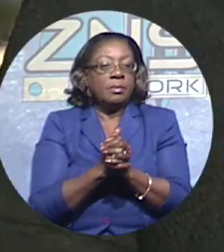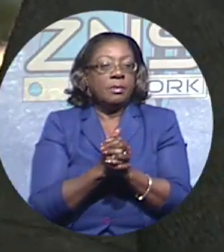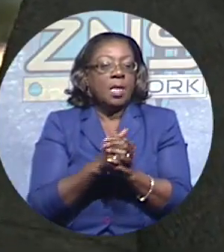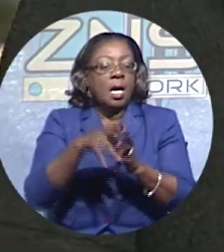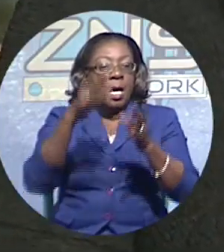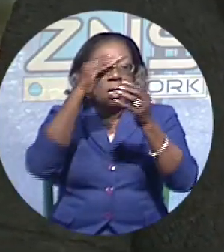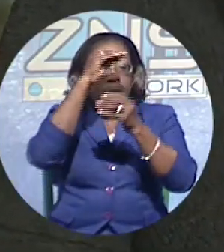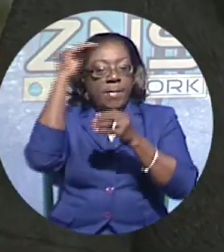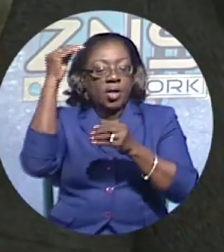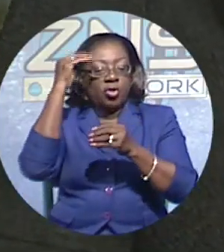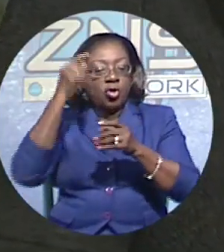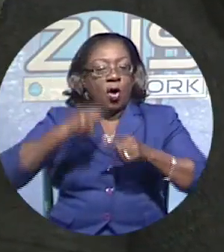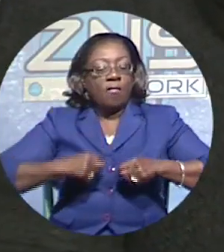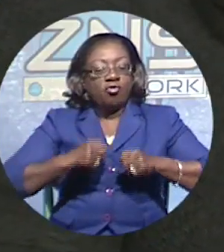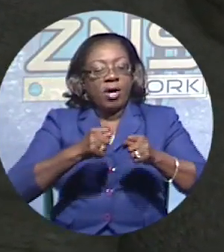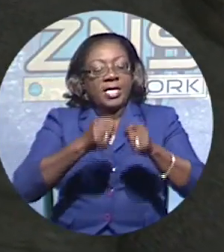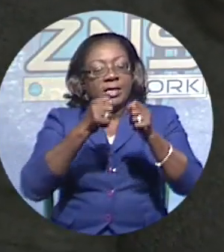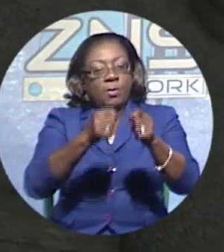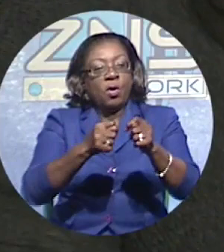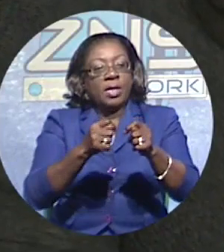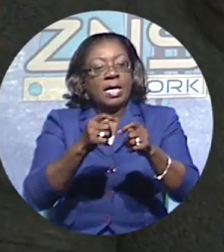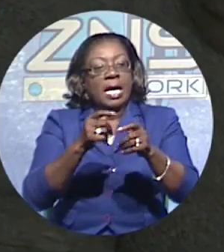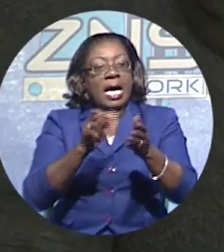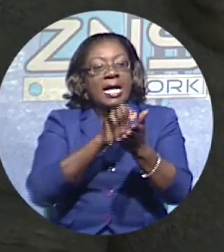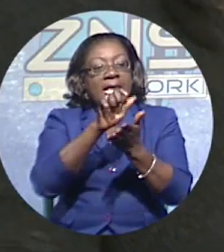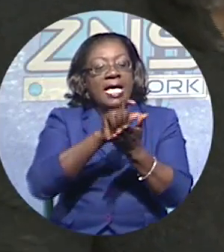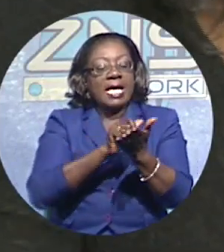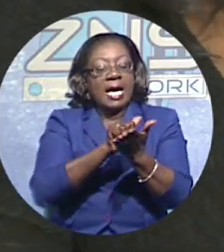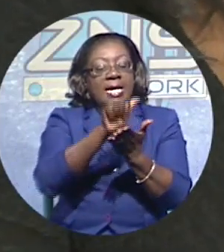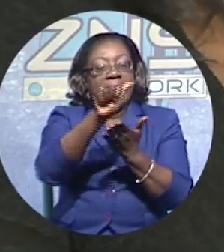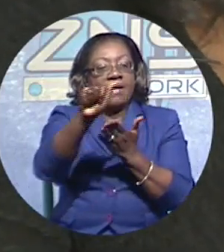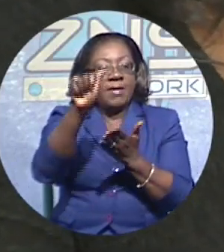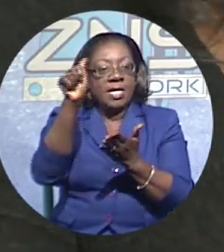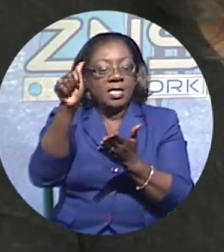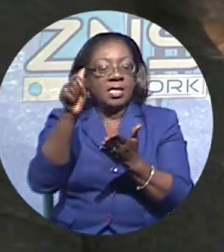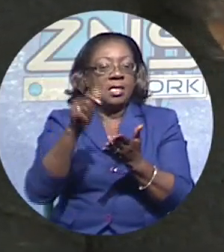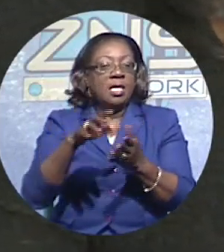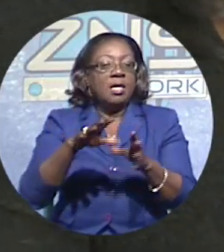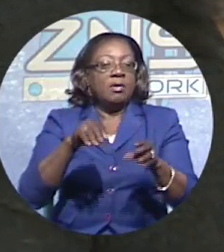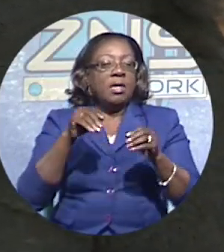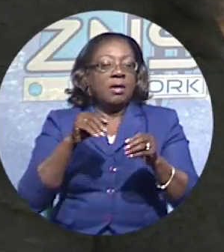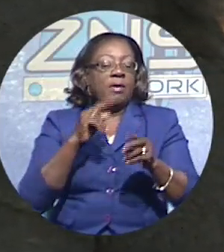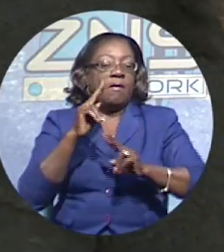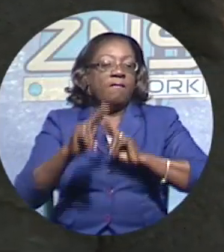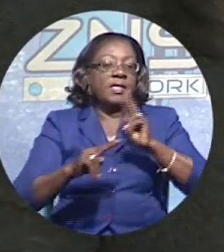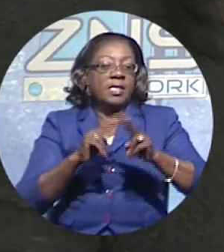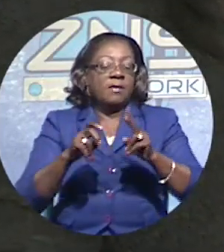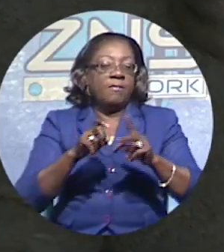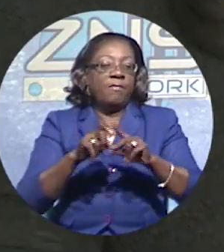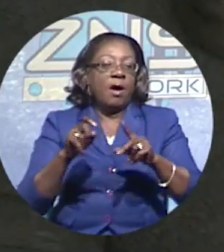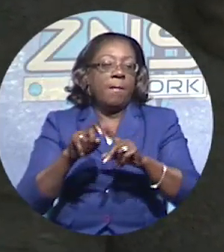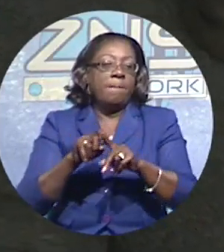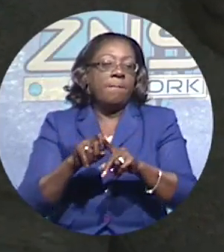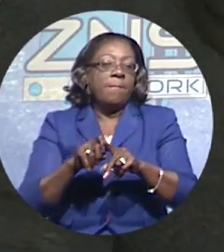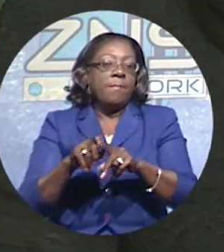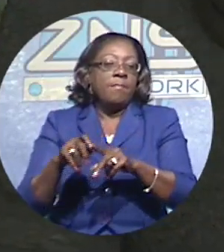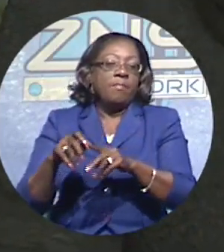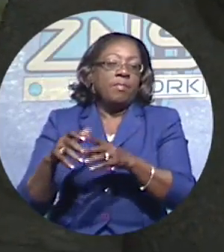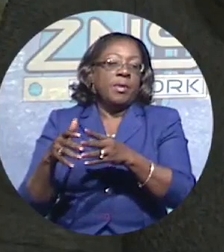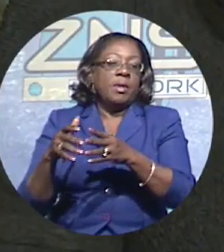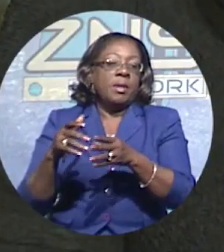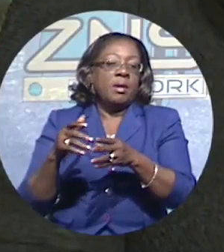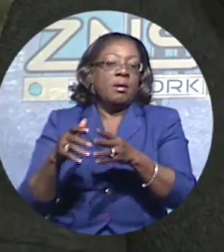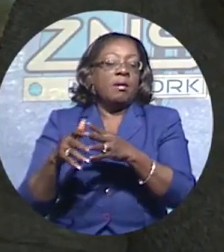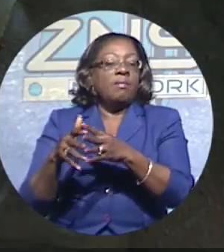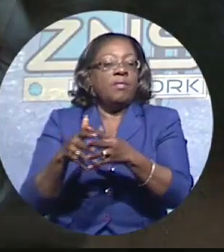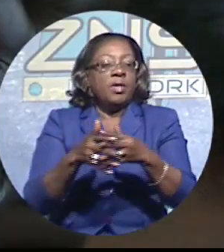The Ministry of Transport and Aviation was paid a courtesy call by officials from the U.S. State Transportation Administration. The